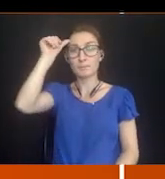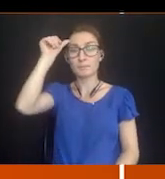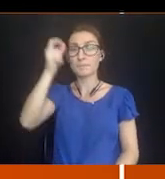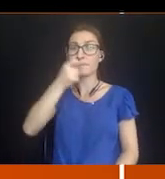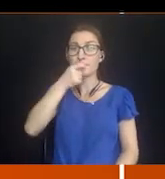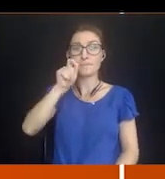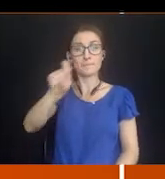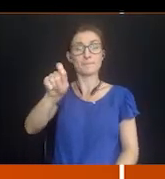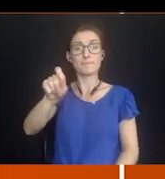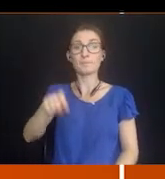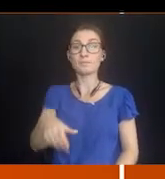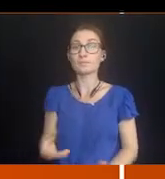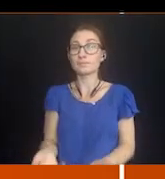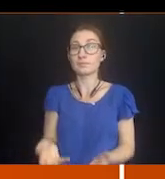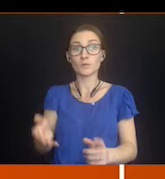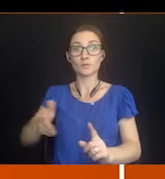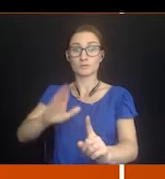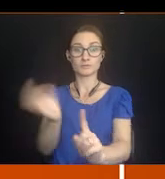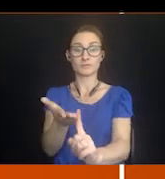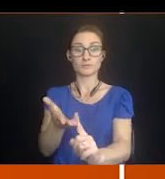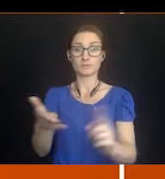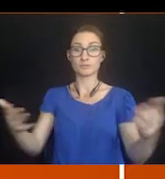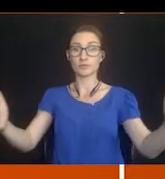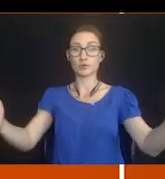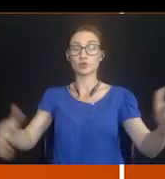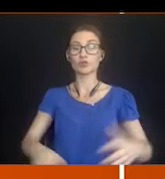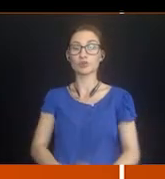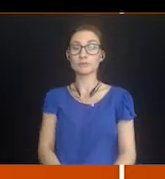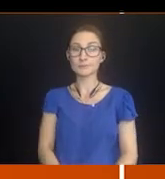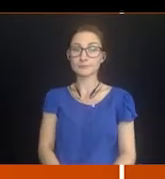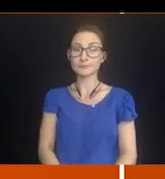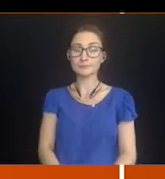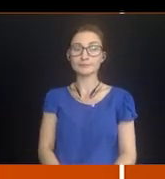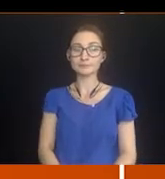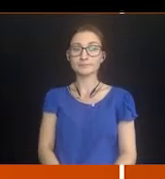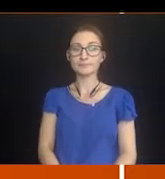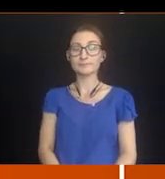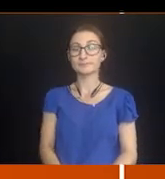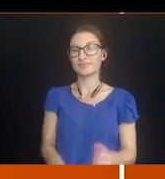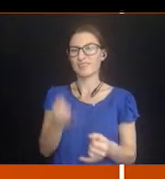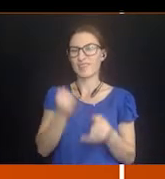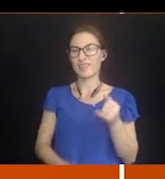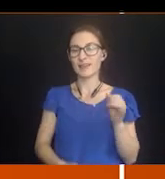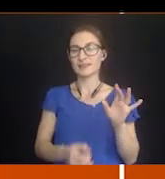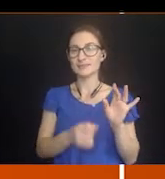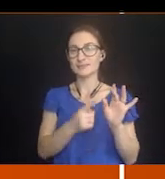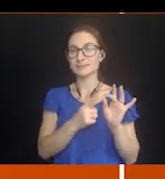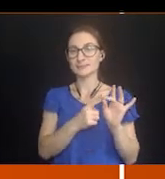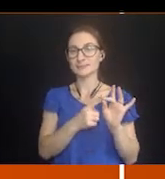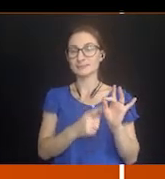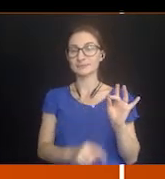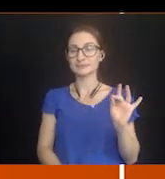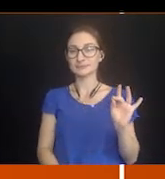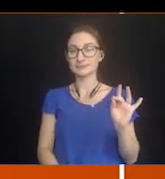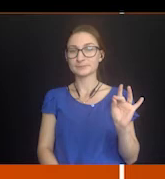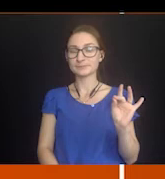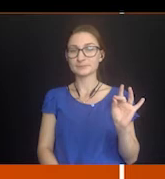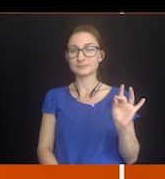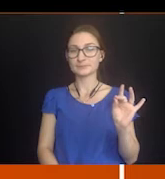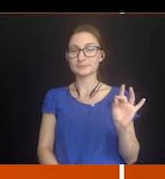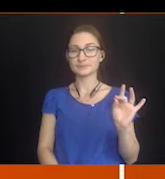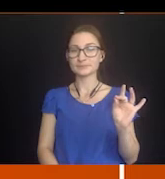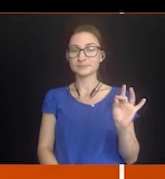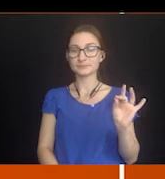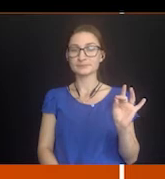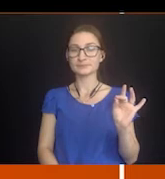absolutely certain of it. There's no doubt at all. They're highly suggestible, and that's the way they think.